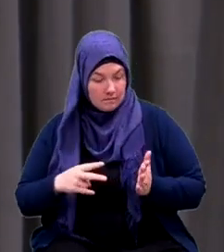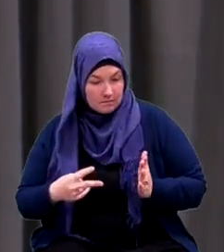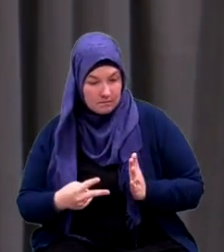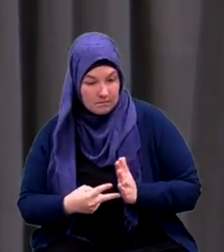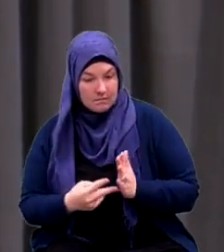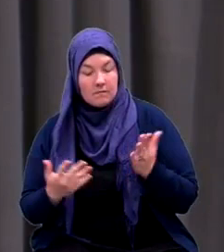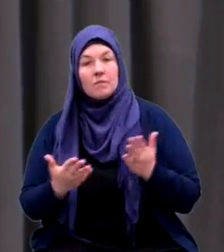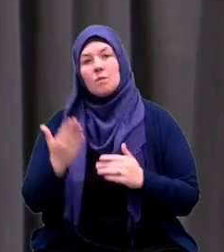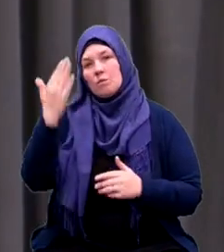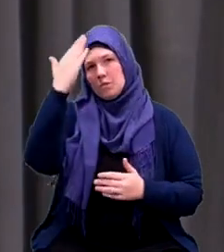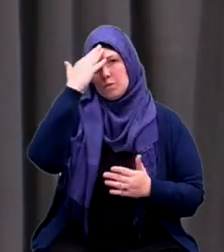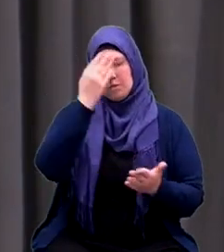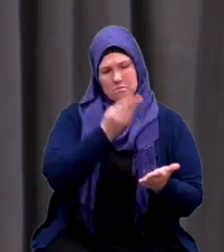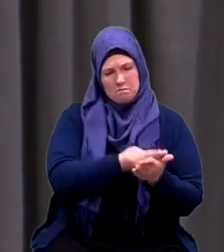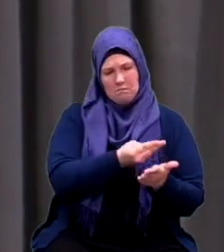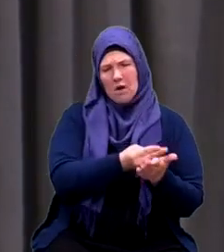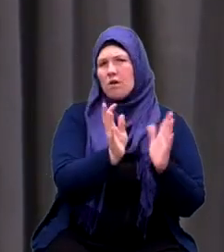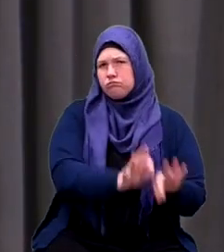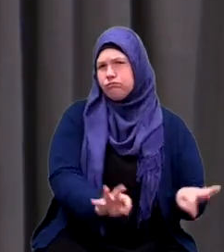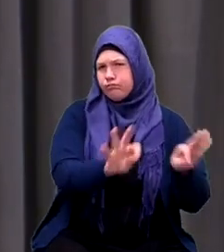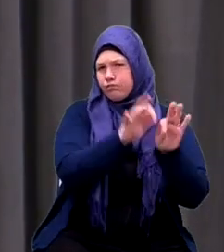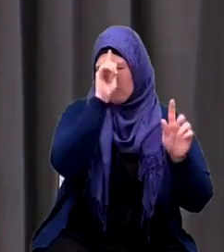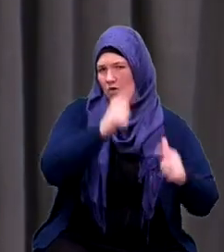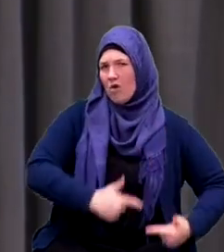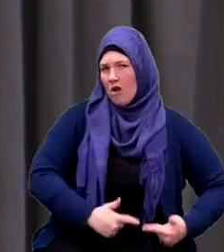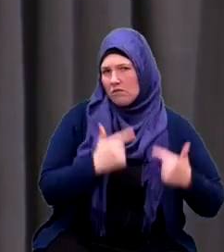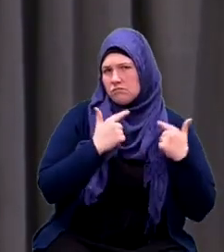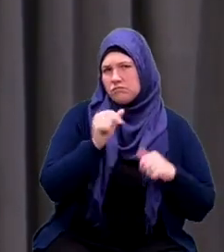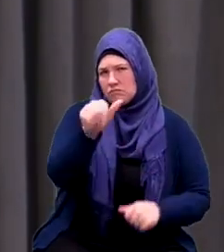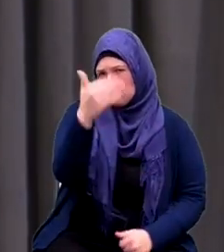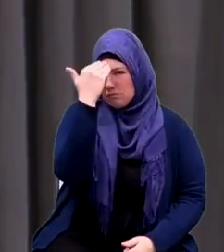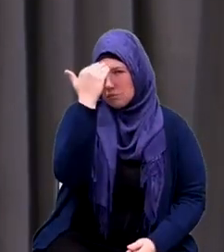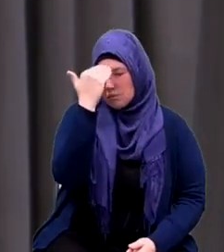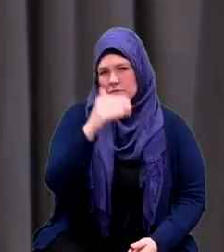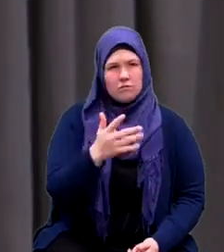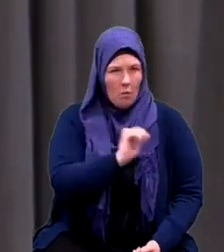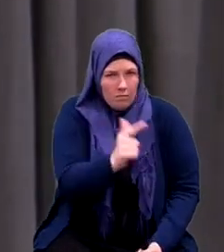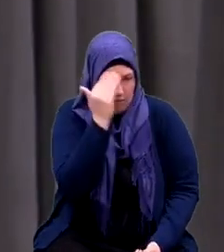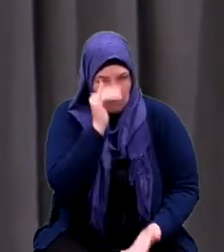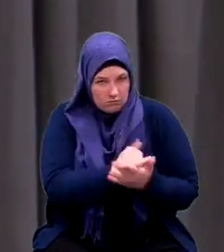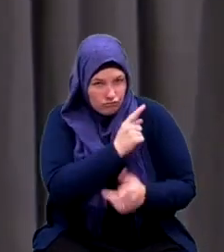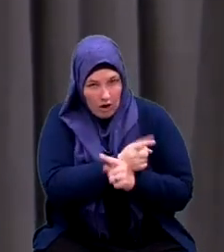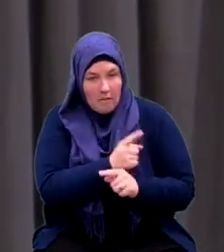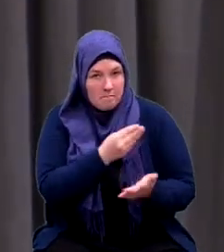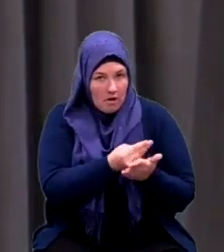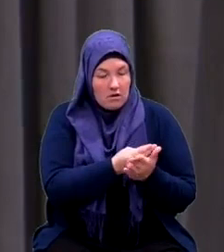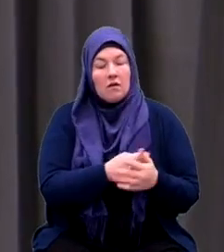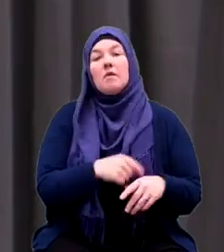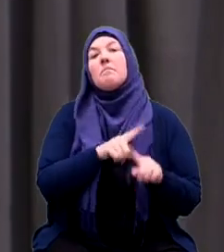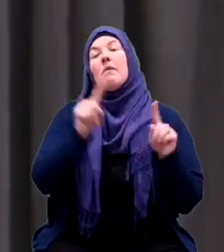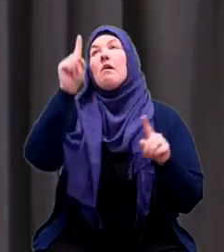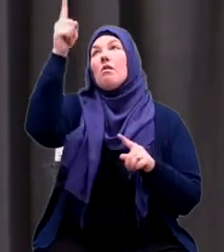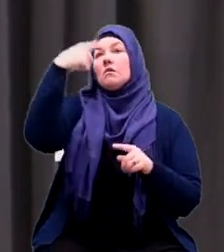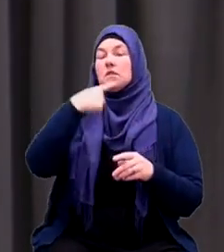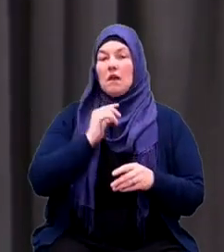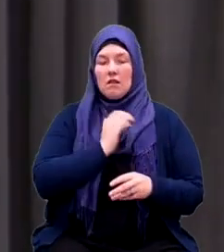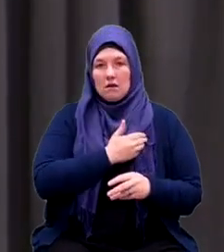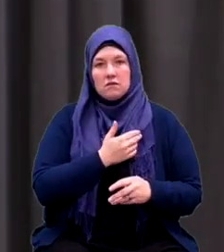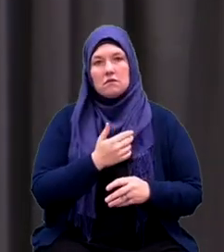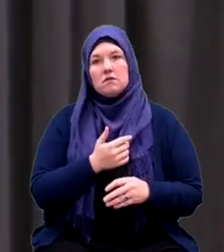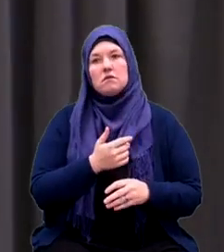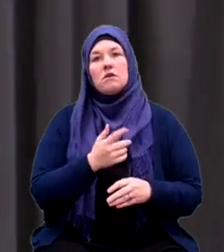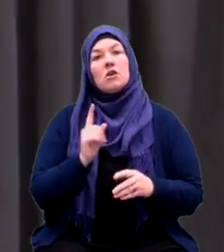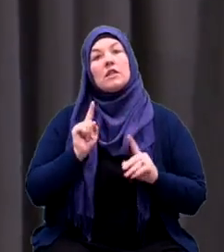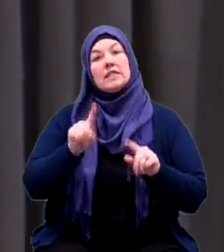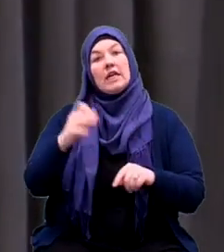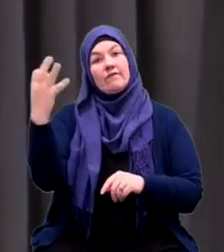We know that money is very important for life. We all know that. But Allah is telling us, attending